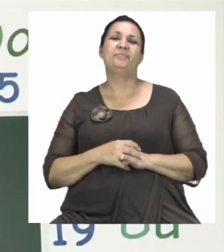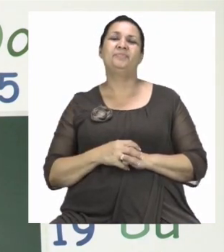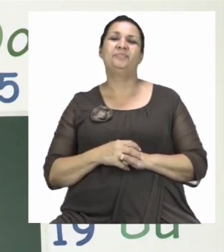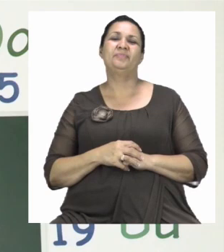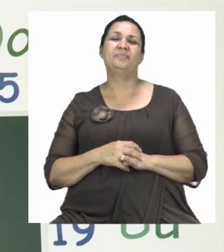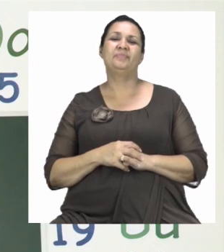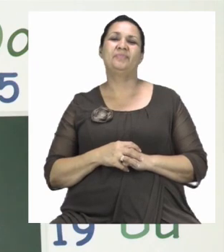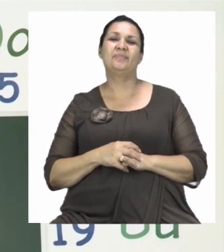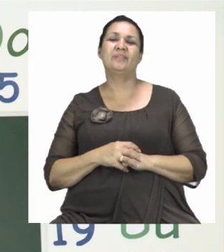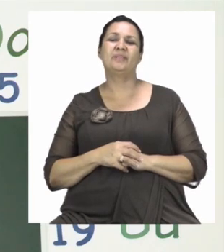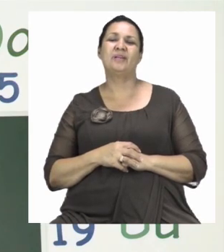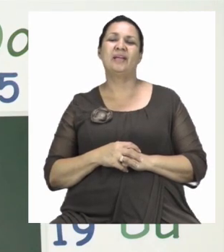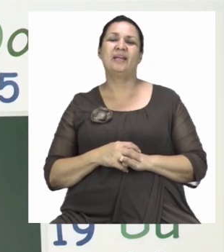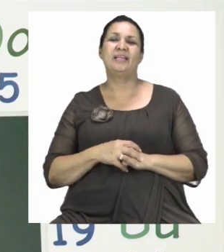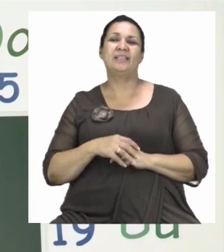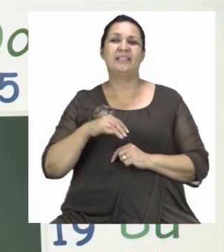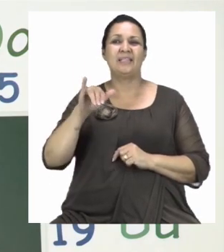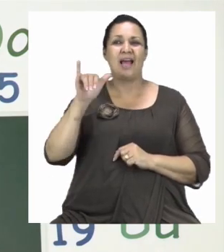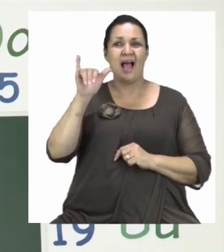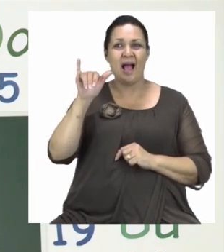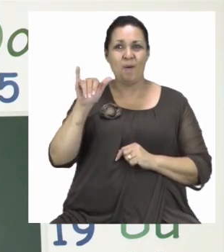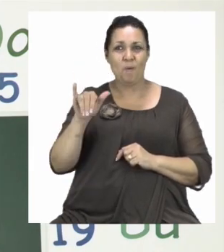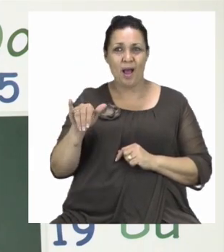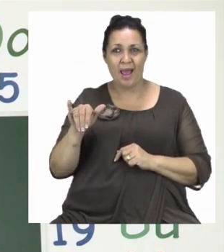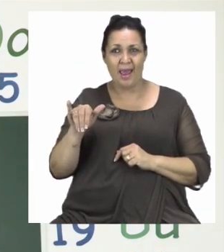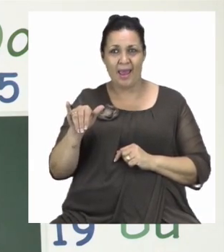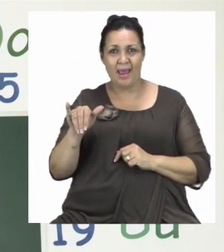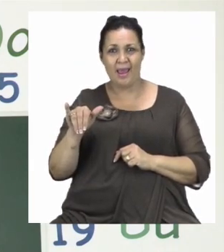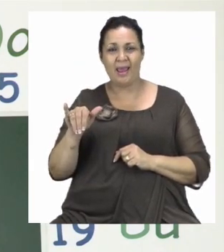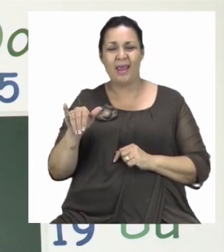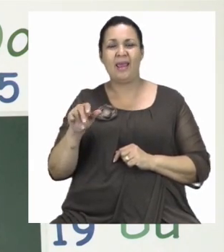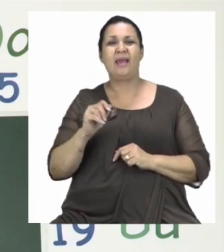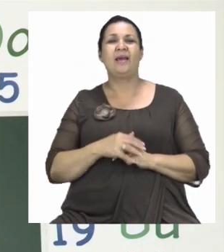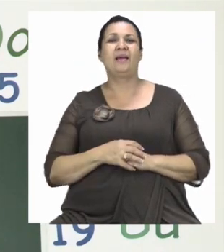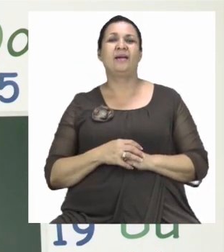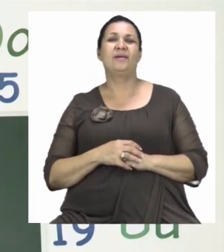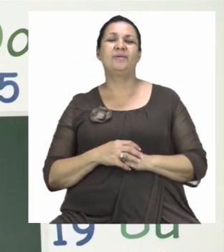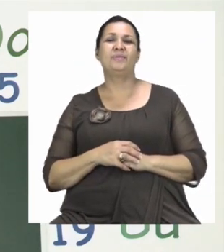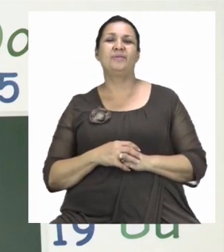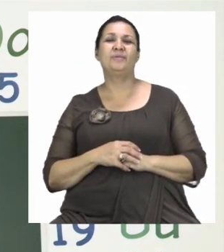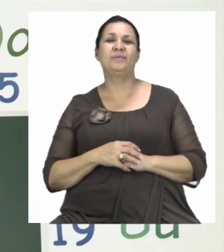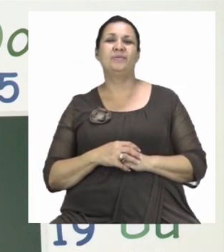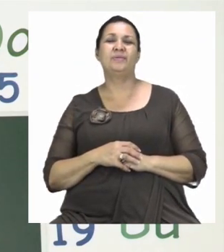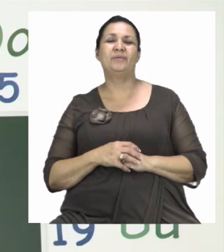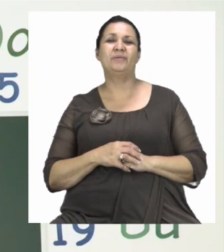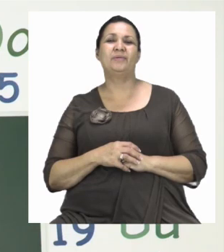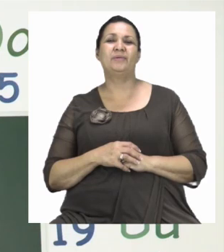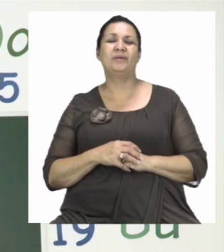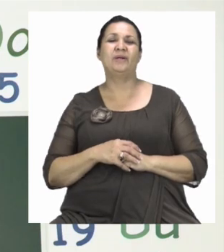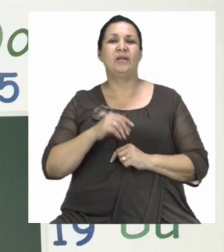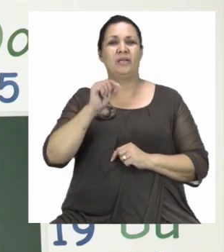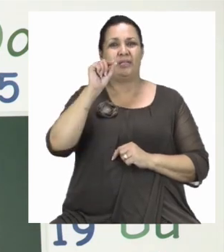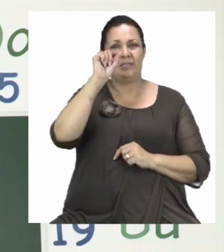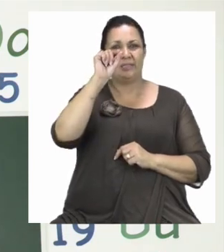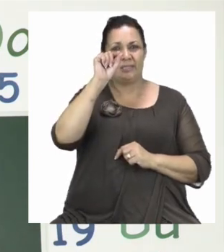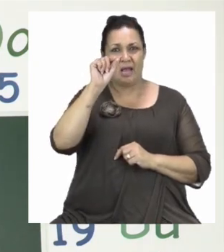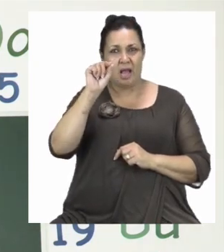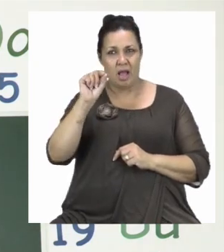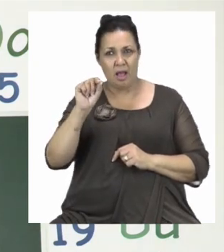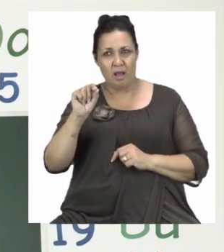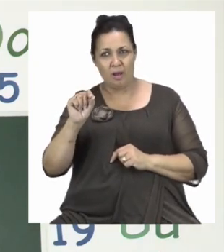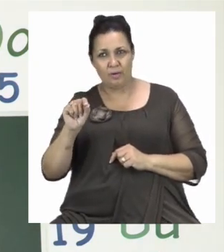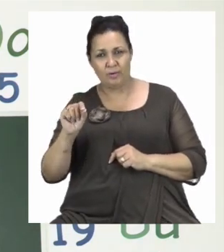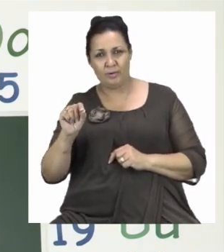and then the next one is going to be the Y. So we write it